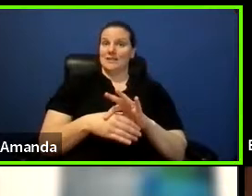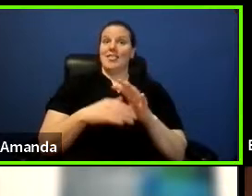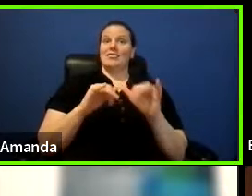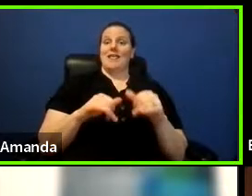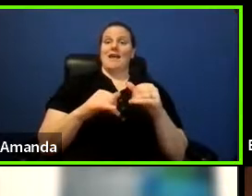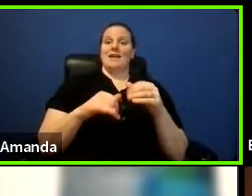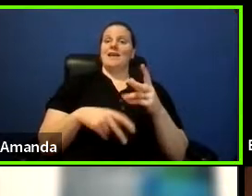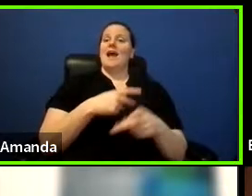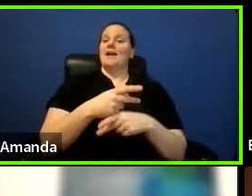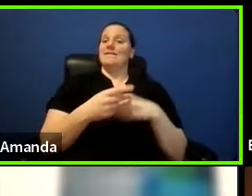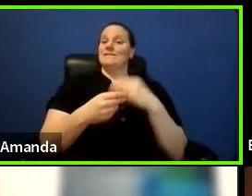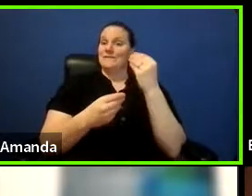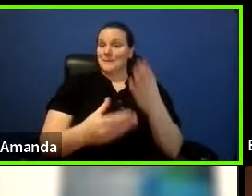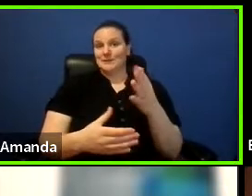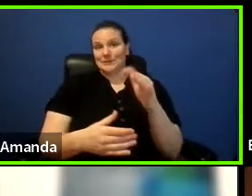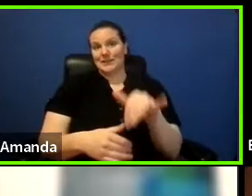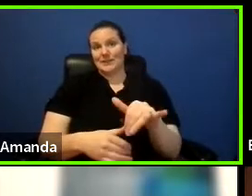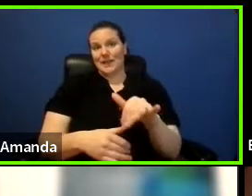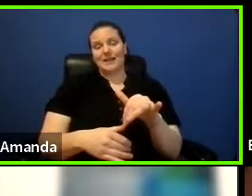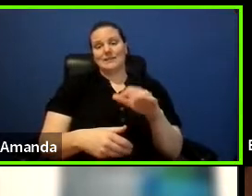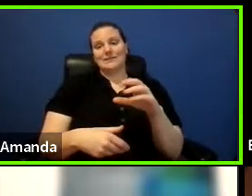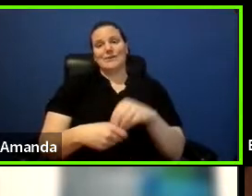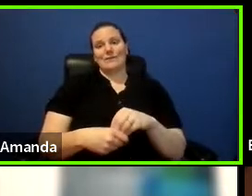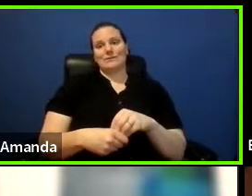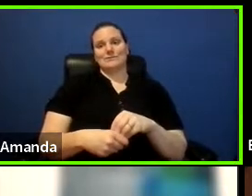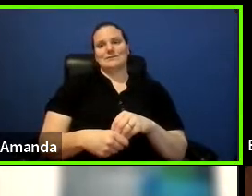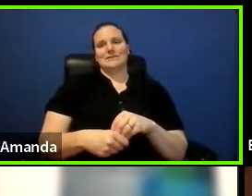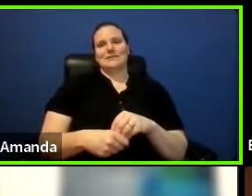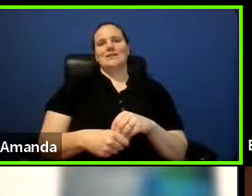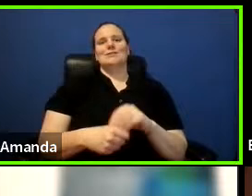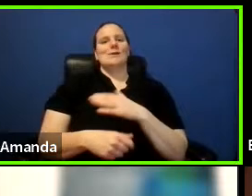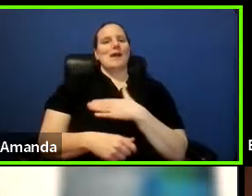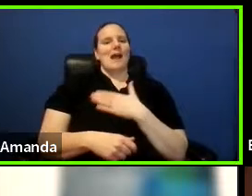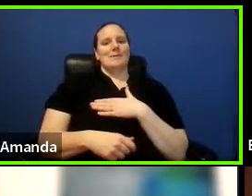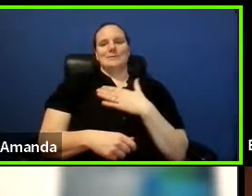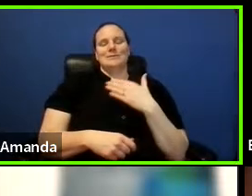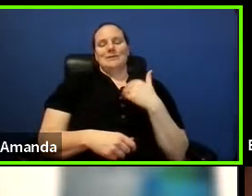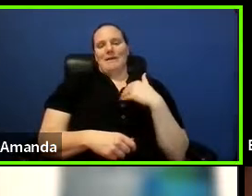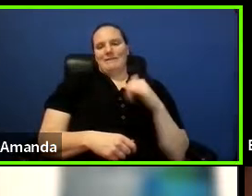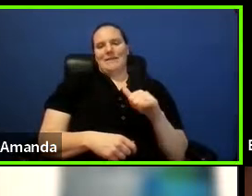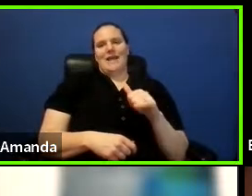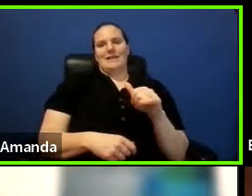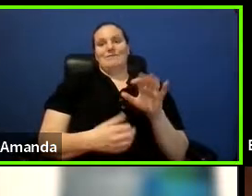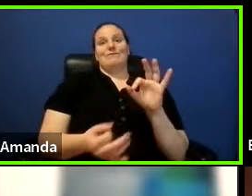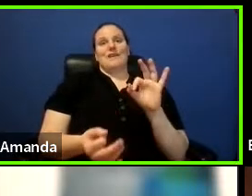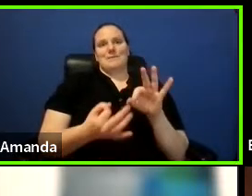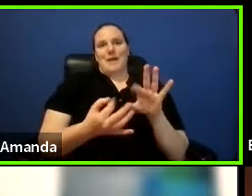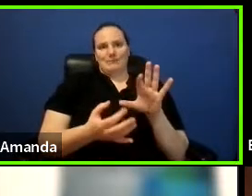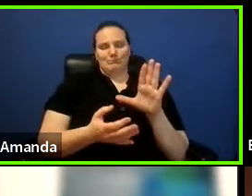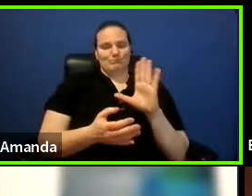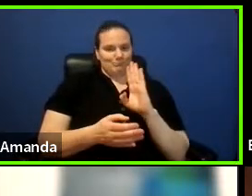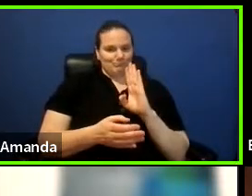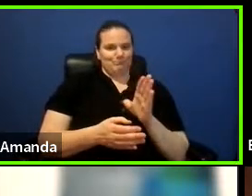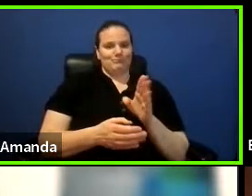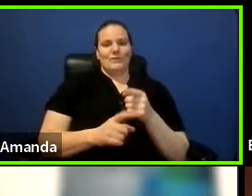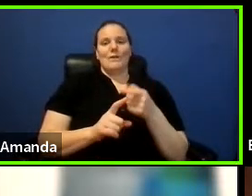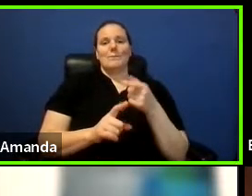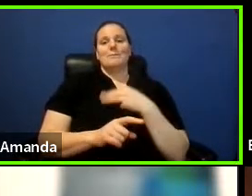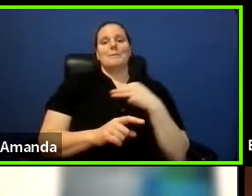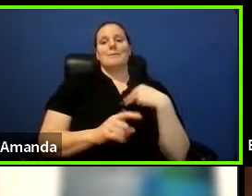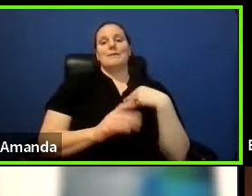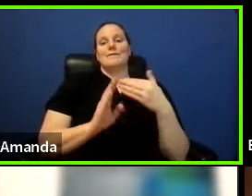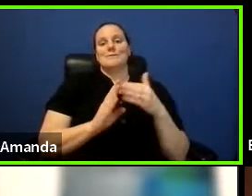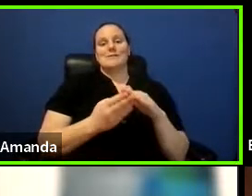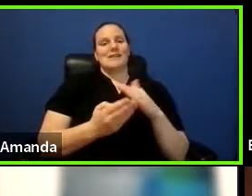of information that will be in it. So we're glad to get that direct feedback from a member of our